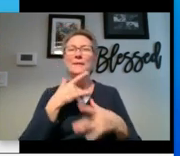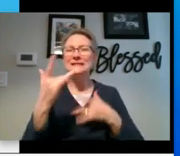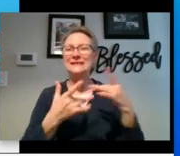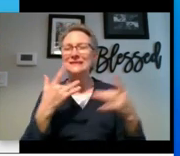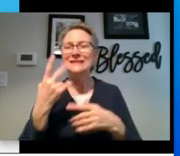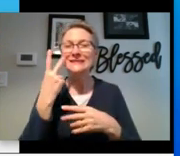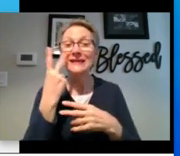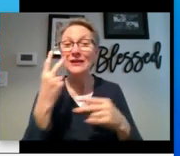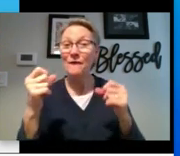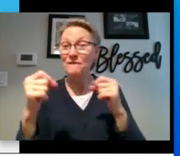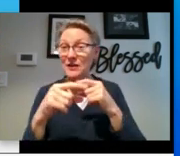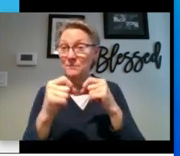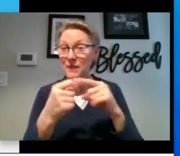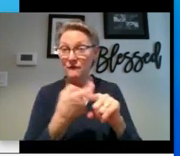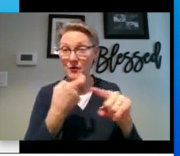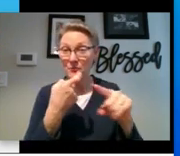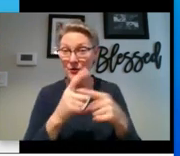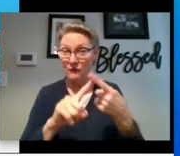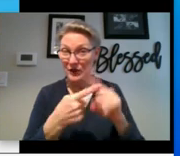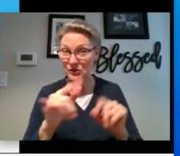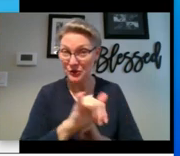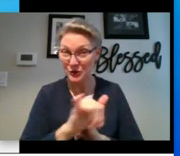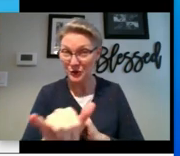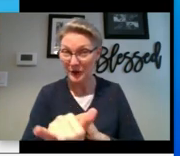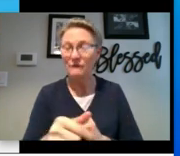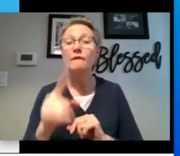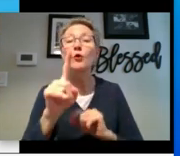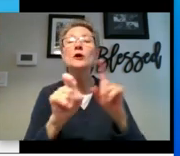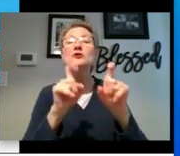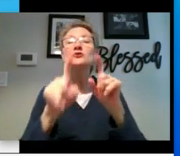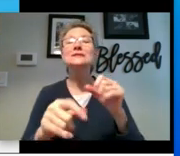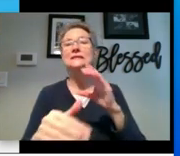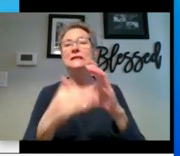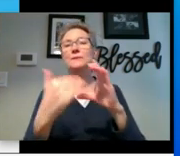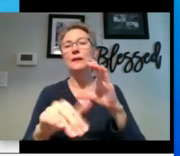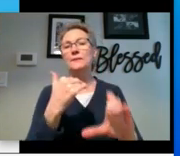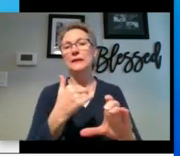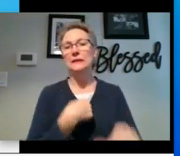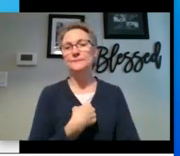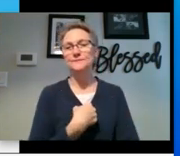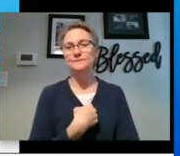super excited. So if you have any questions, please email me directly,